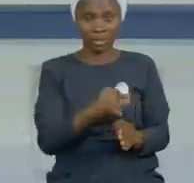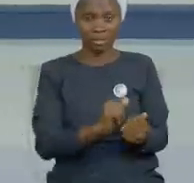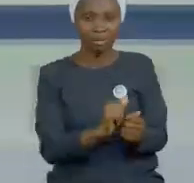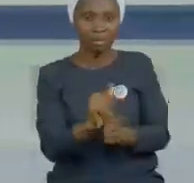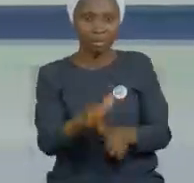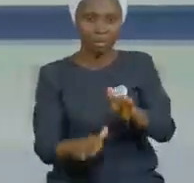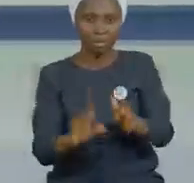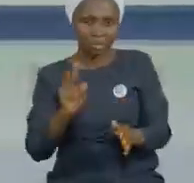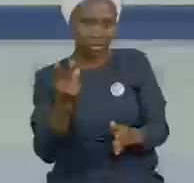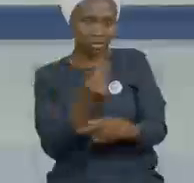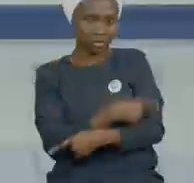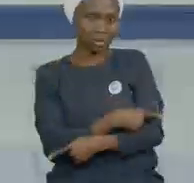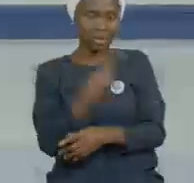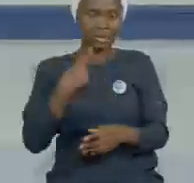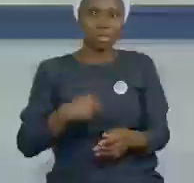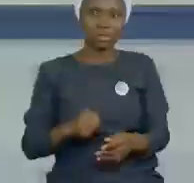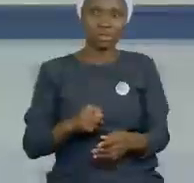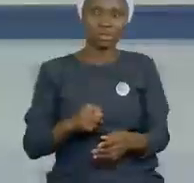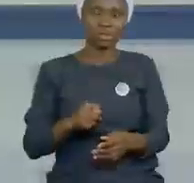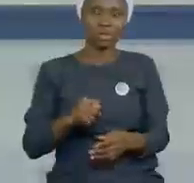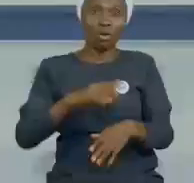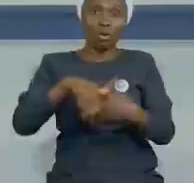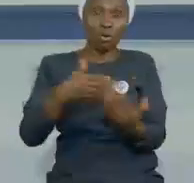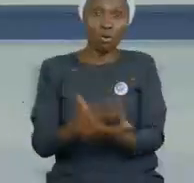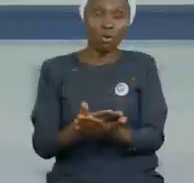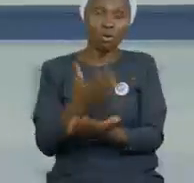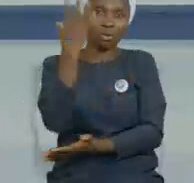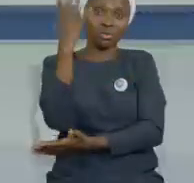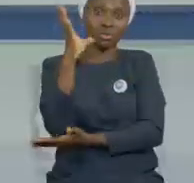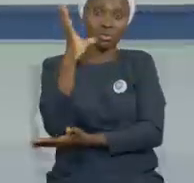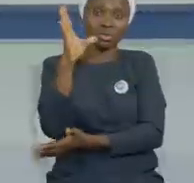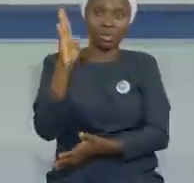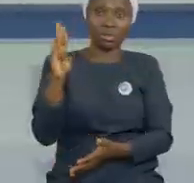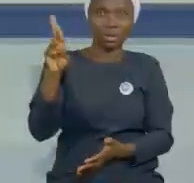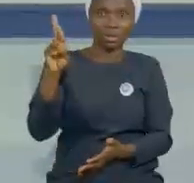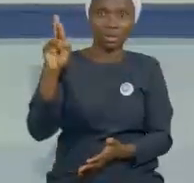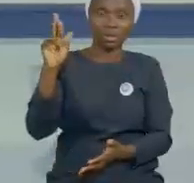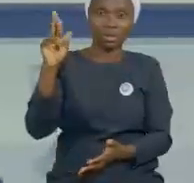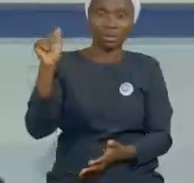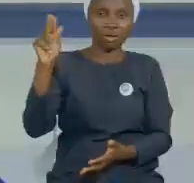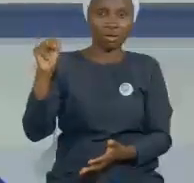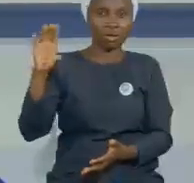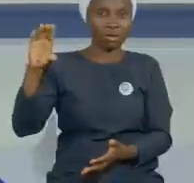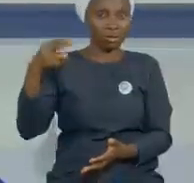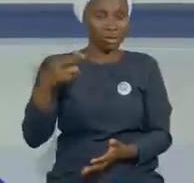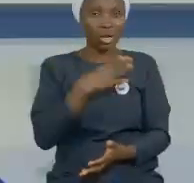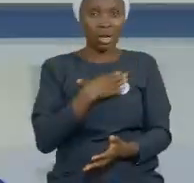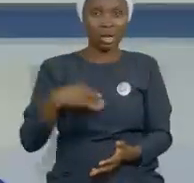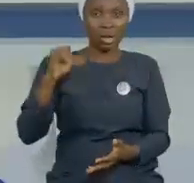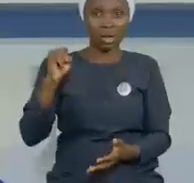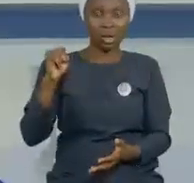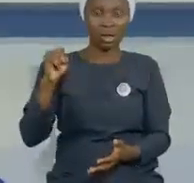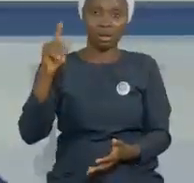the whole tree, branch, stem, everything dried up, from the